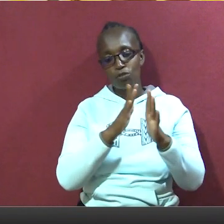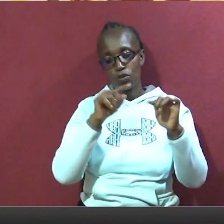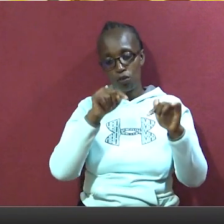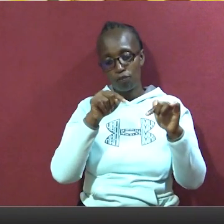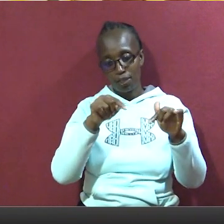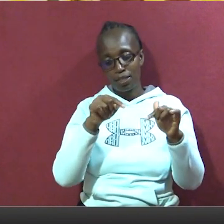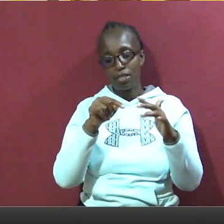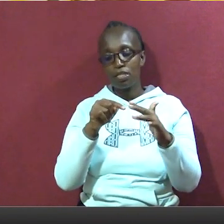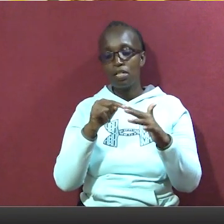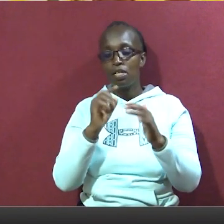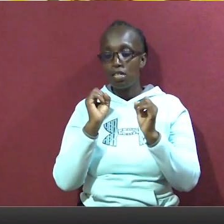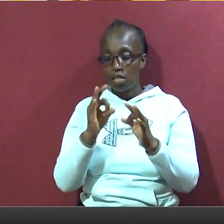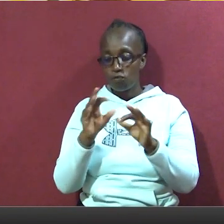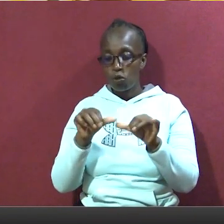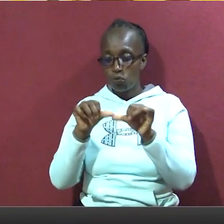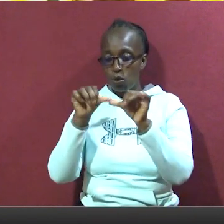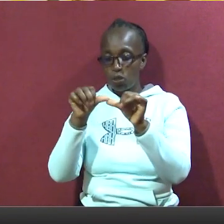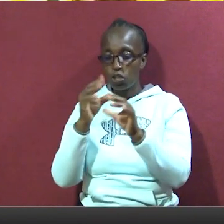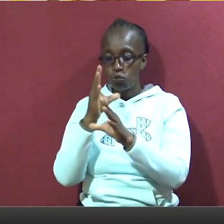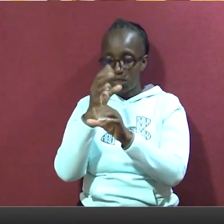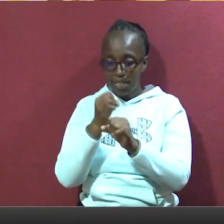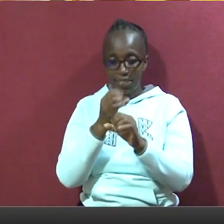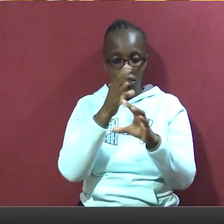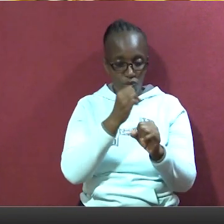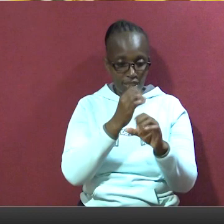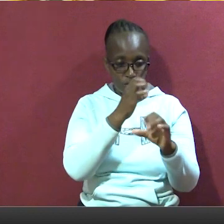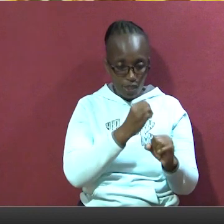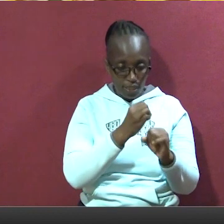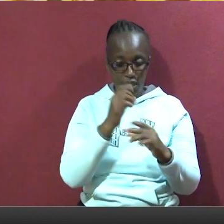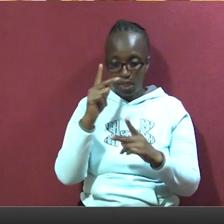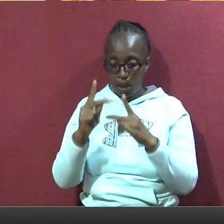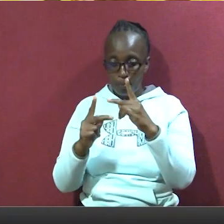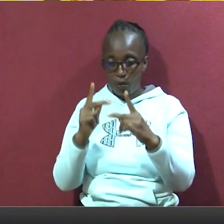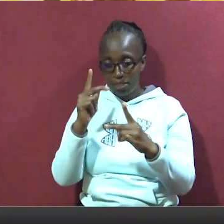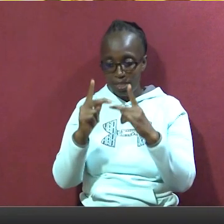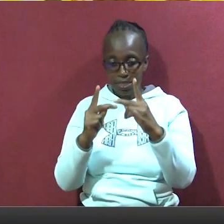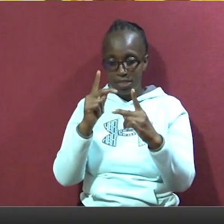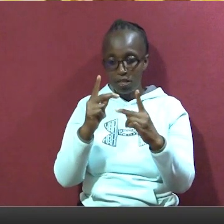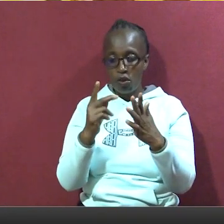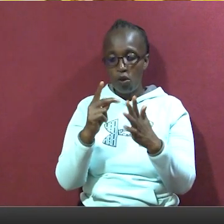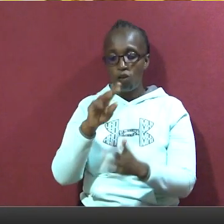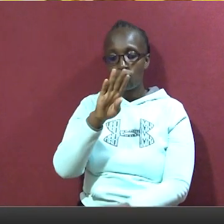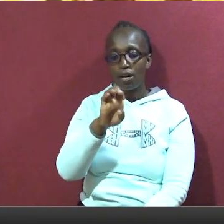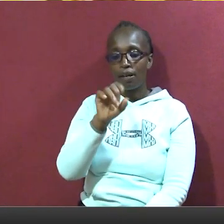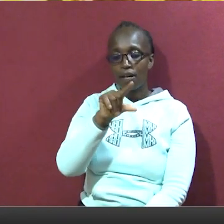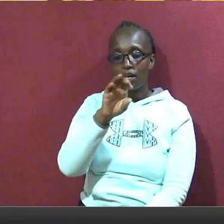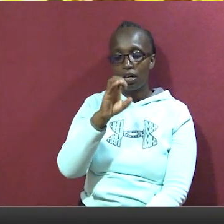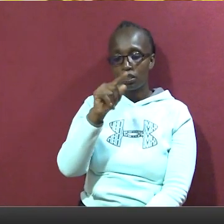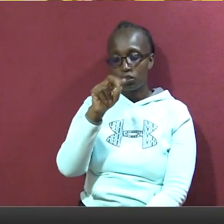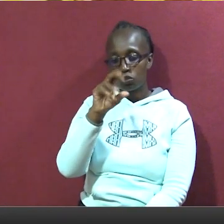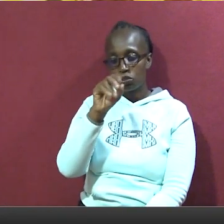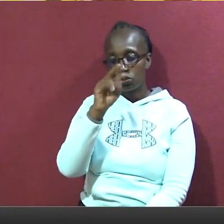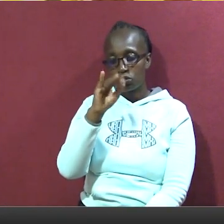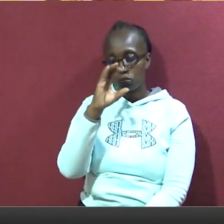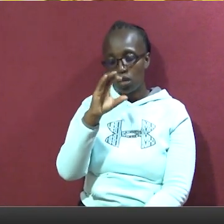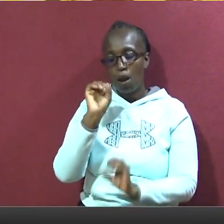pyramid. And therefore, we are asking ourselves, if we keep trusting this particular process of electronic, it may give